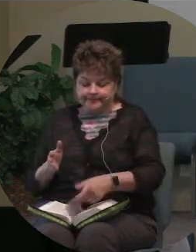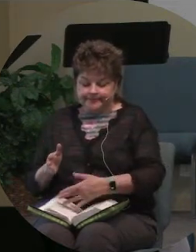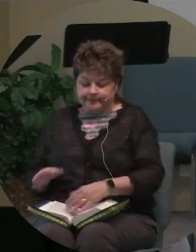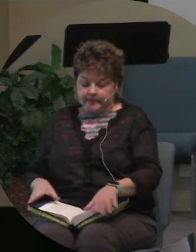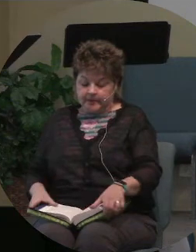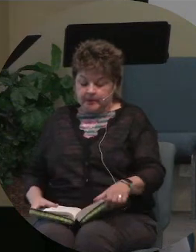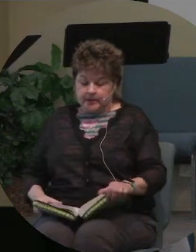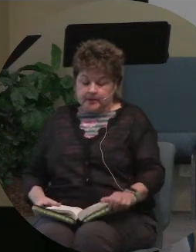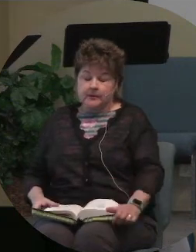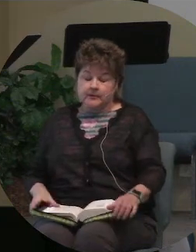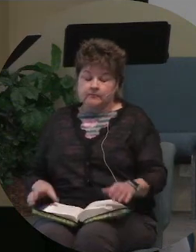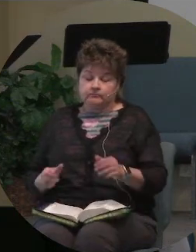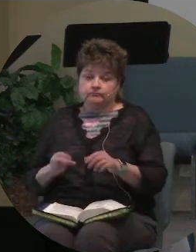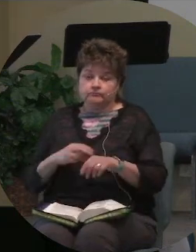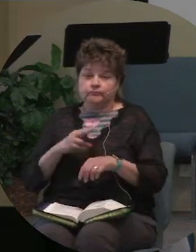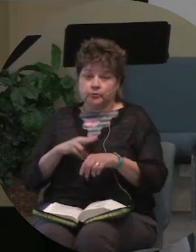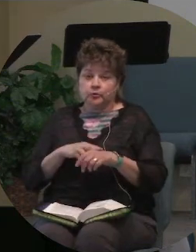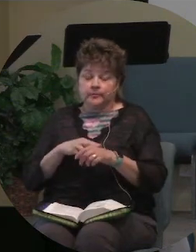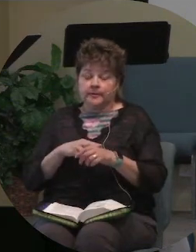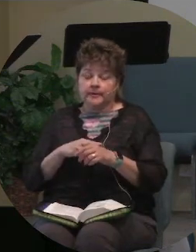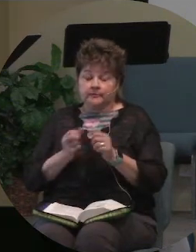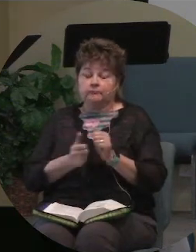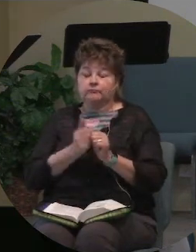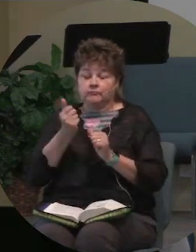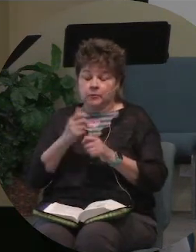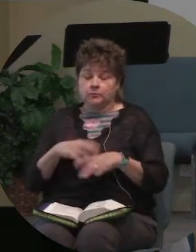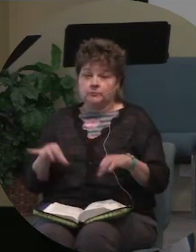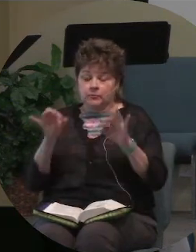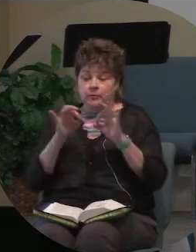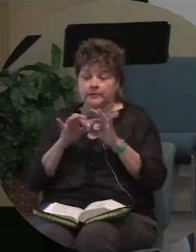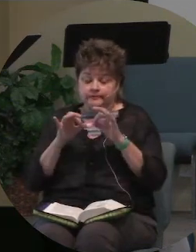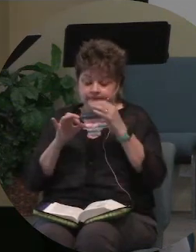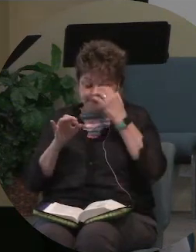most important things. And so let me read this.